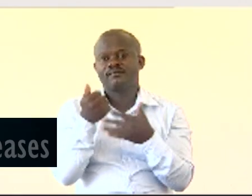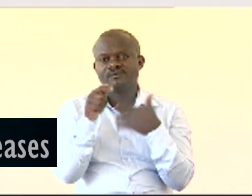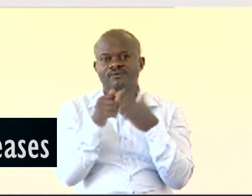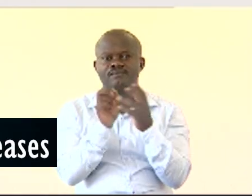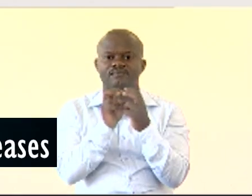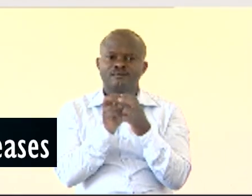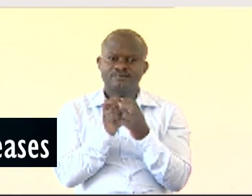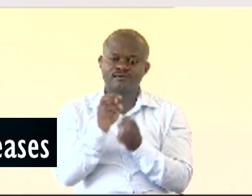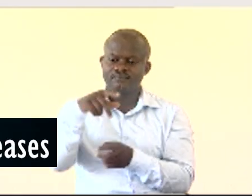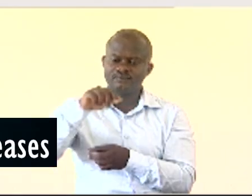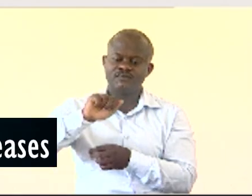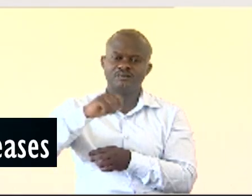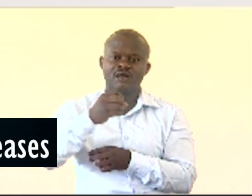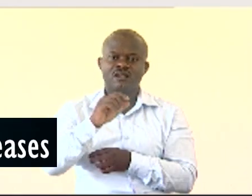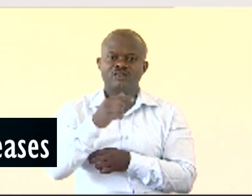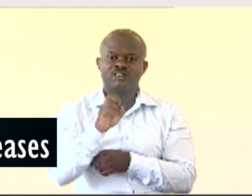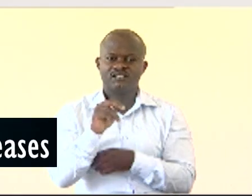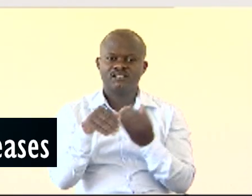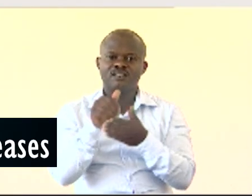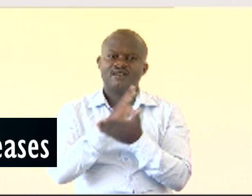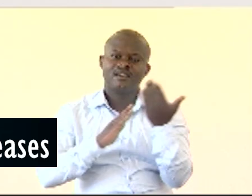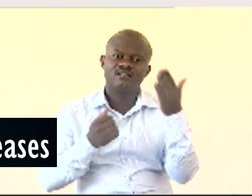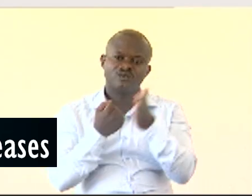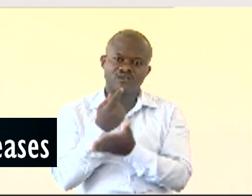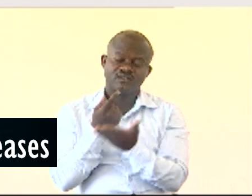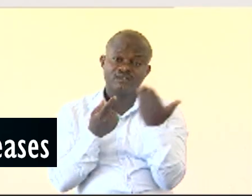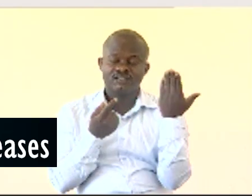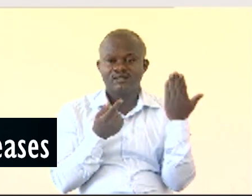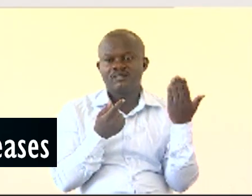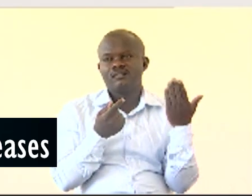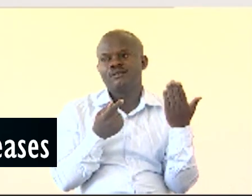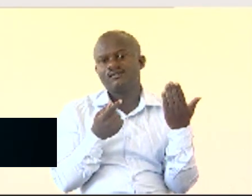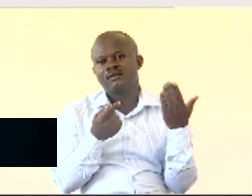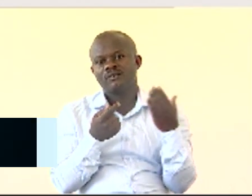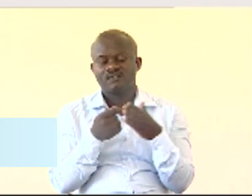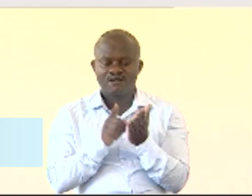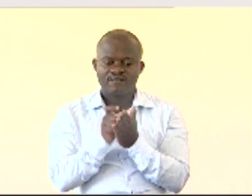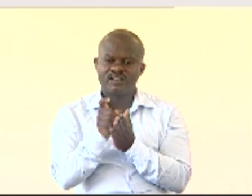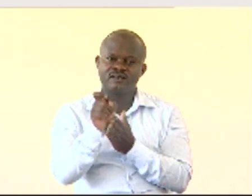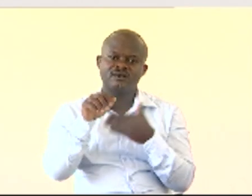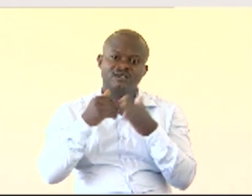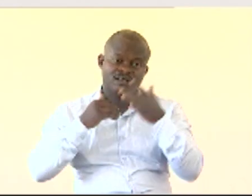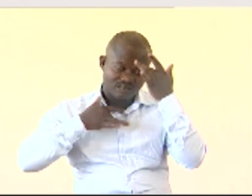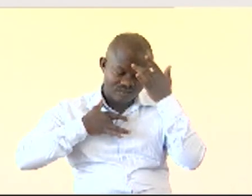referred to as a pathogen. This is any disease-causing microorganism. Virus is a